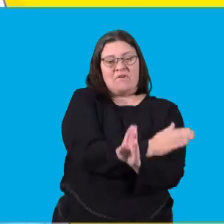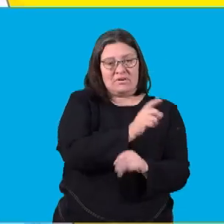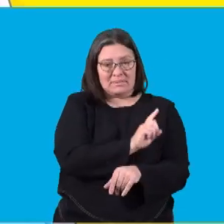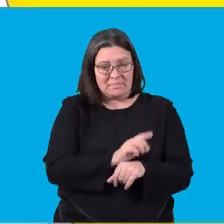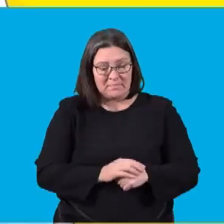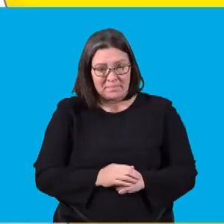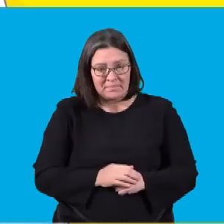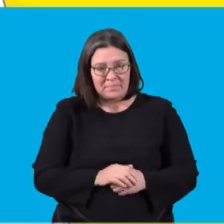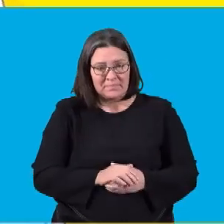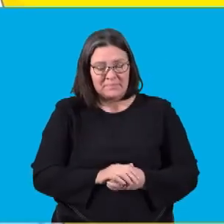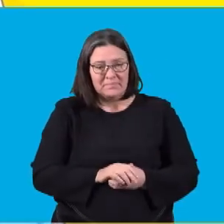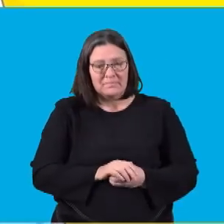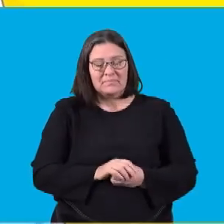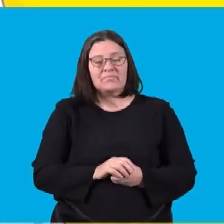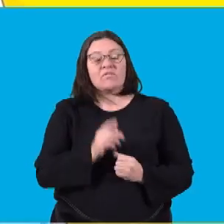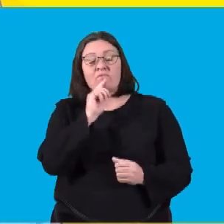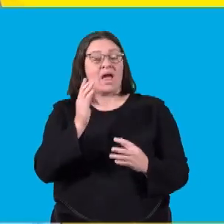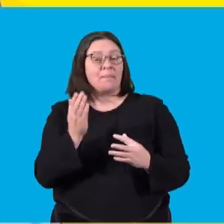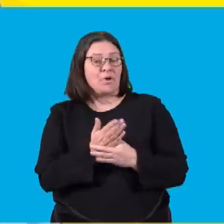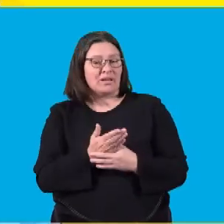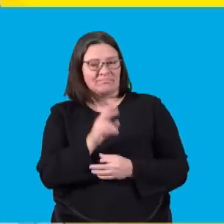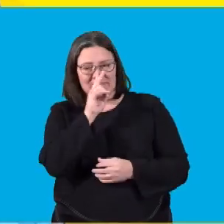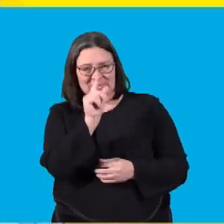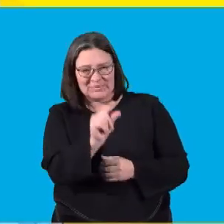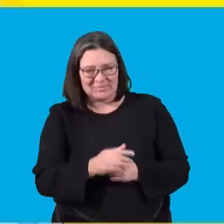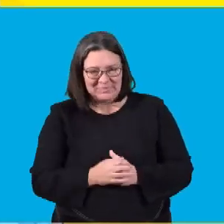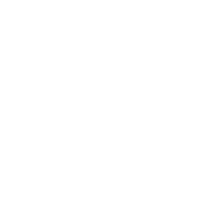right, we're going to go for an ad break, and I'll see you shortly.